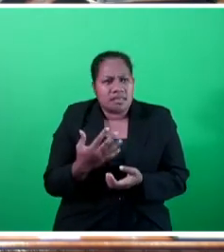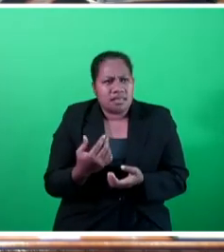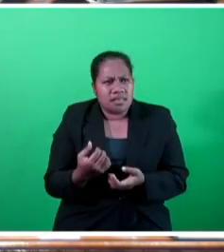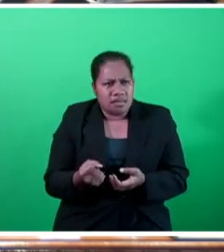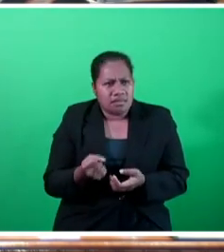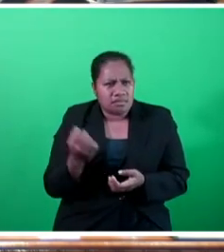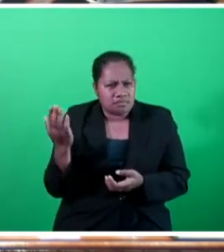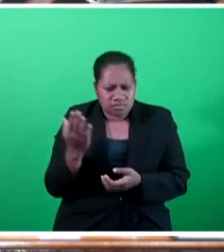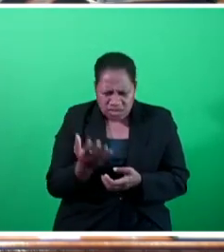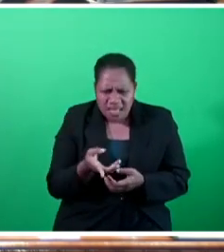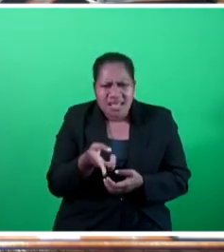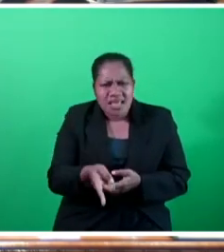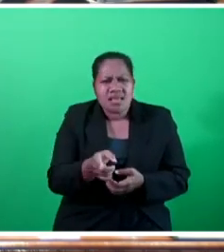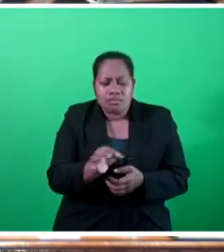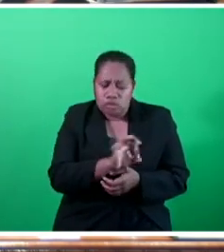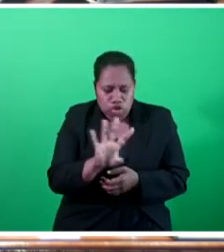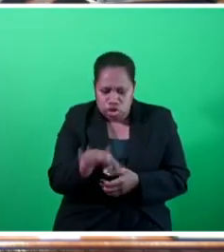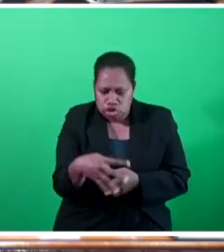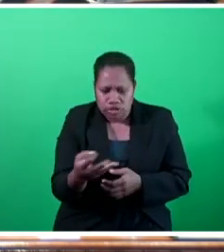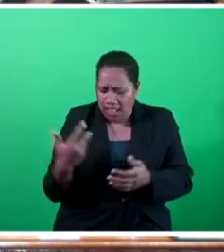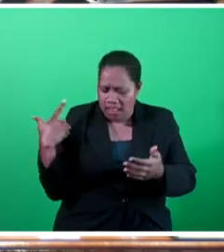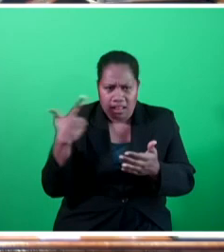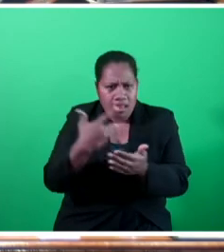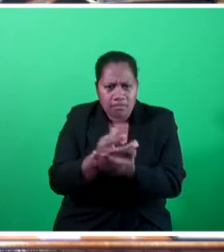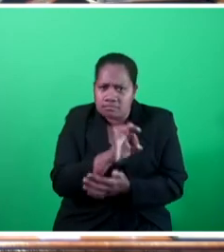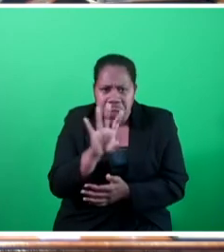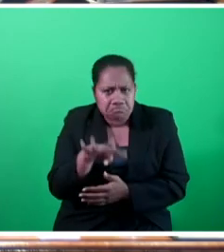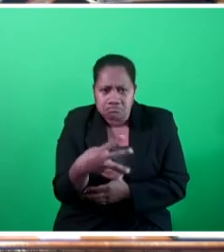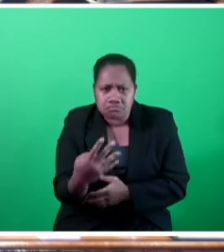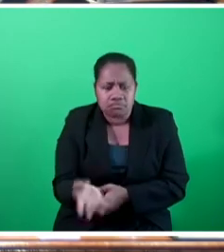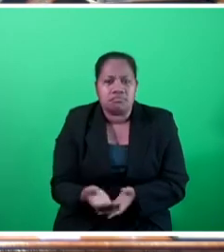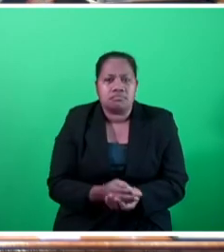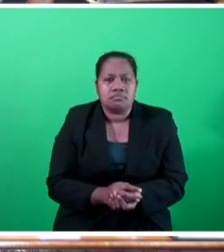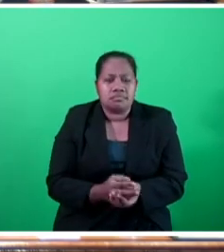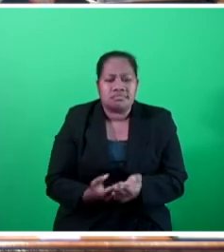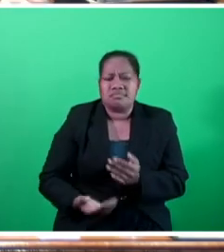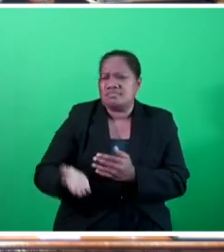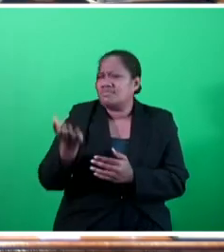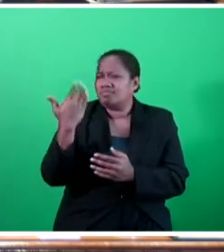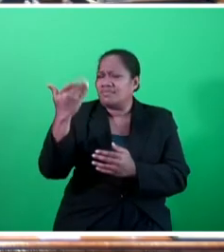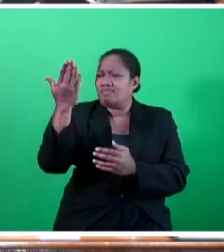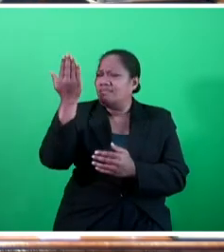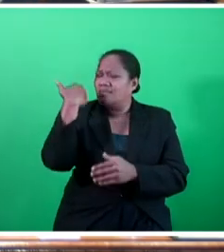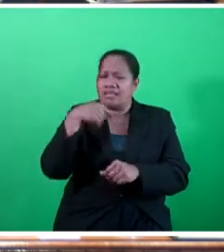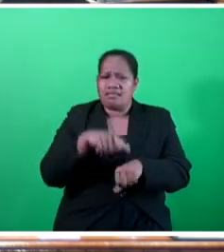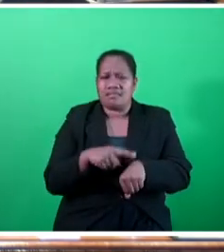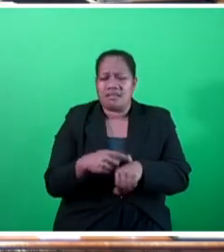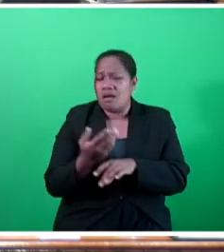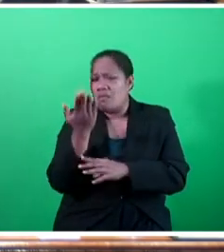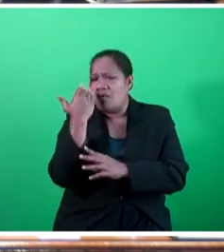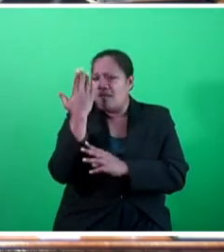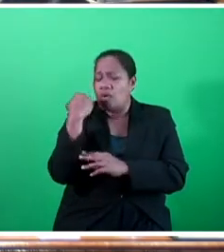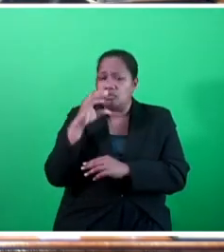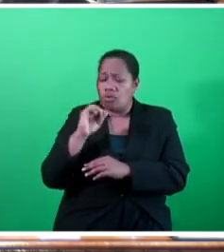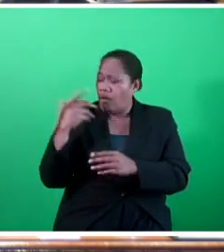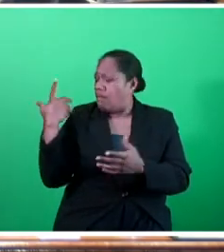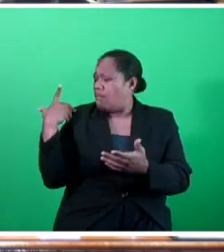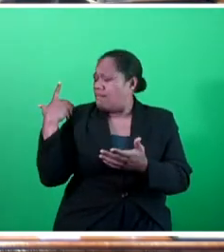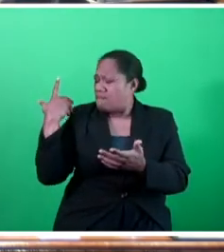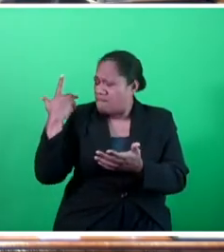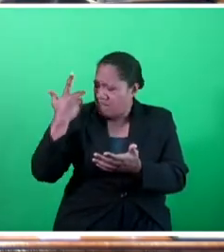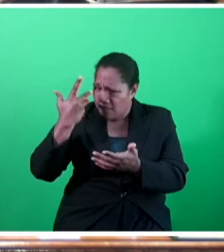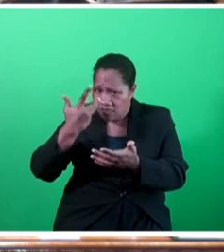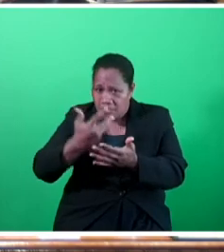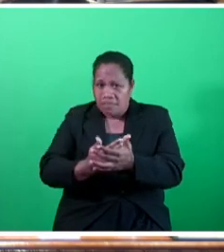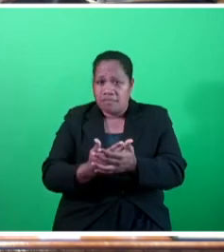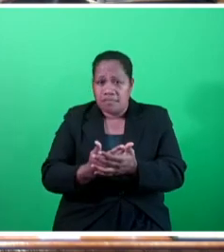unchecked for decades. Even from the colonial times too, it went unchecked. So as a result of those decades of